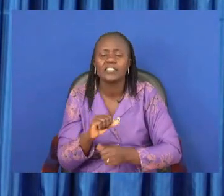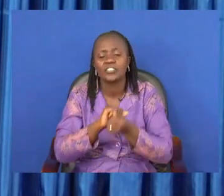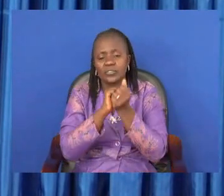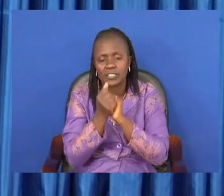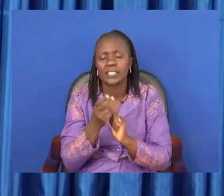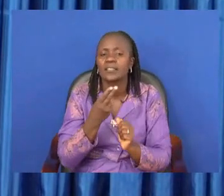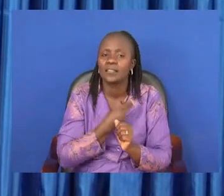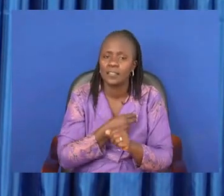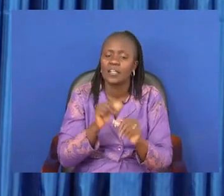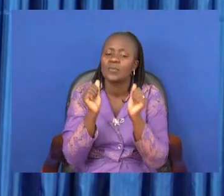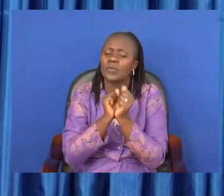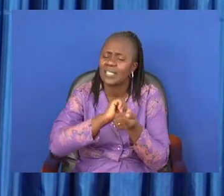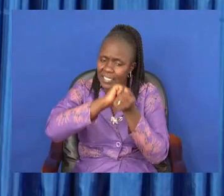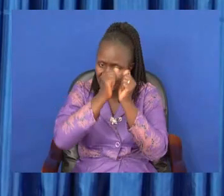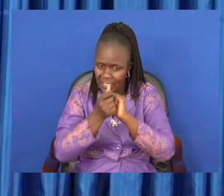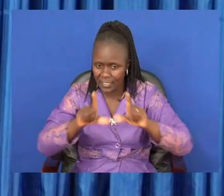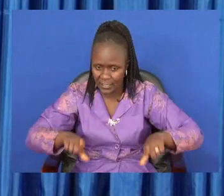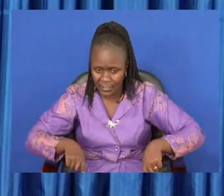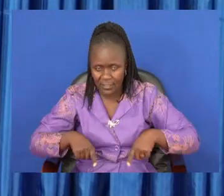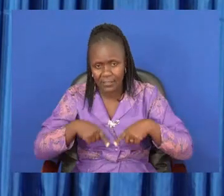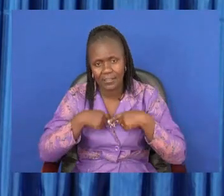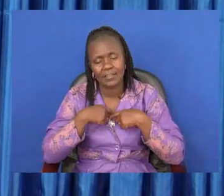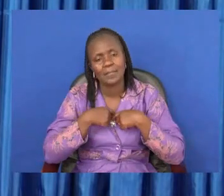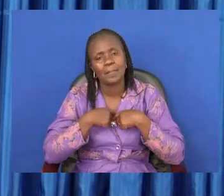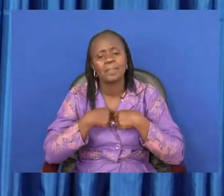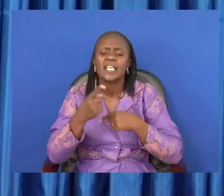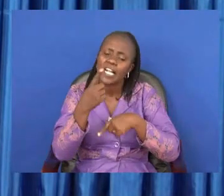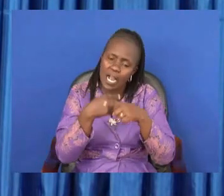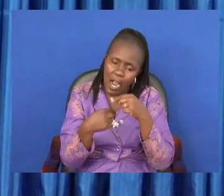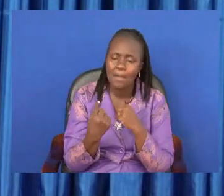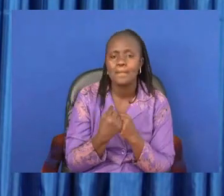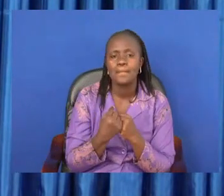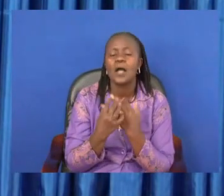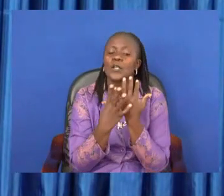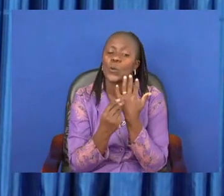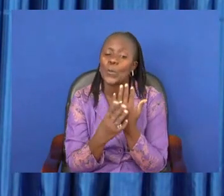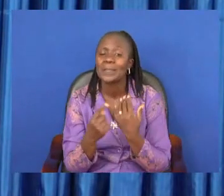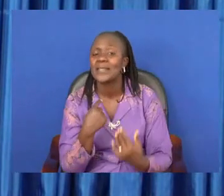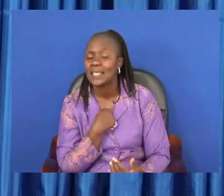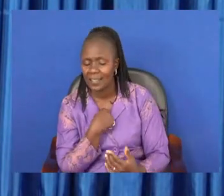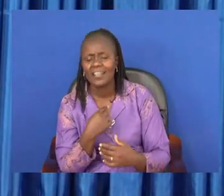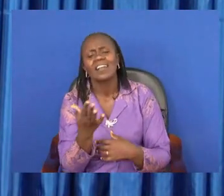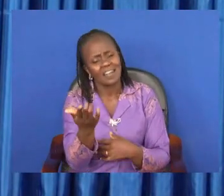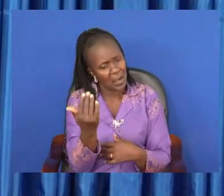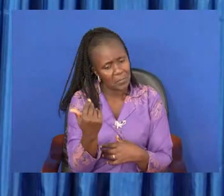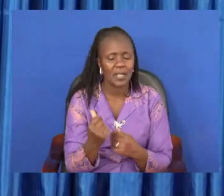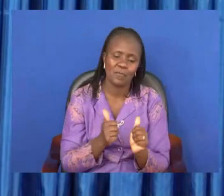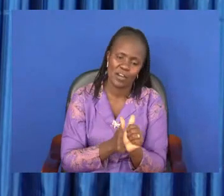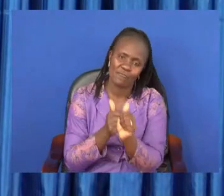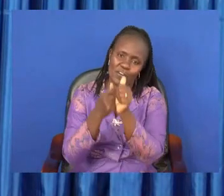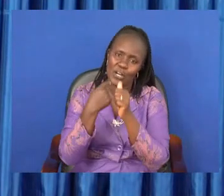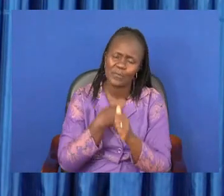us. He will be able to influence us. So he's telling these people, come and imitate me. Come and follow